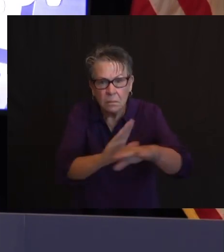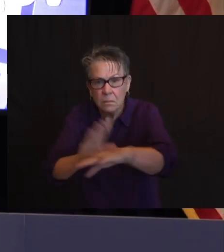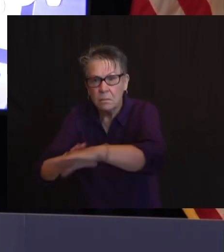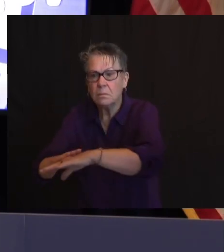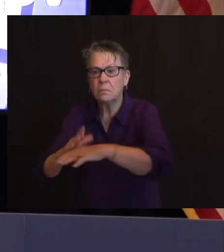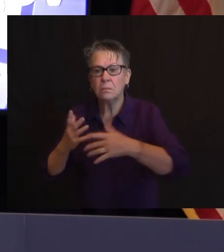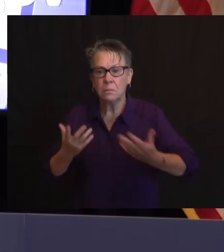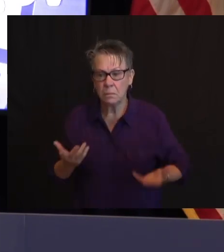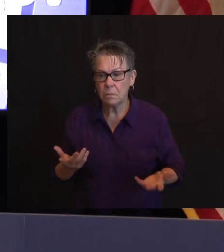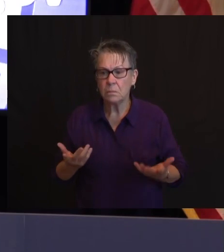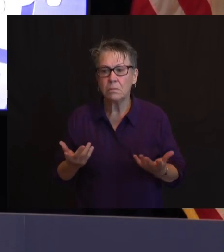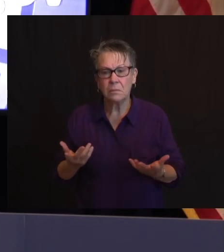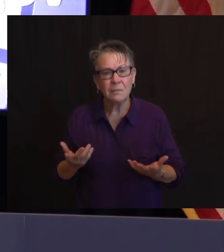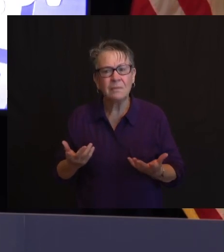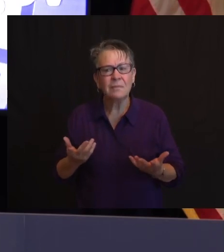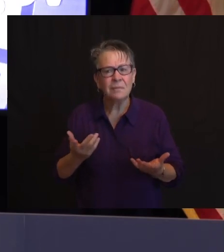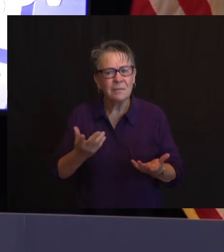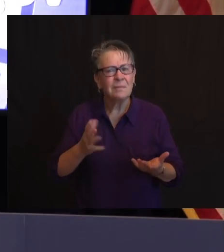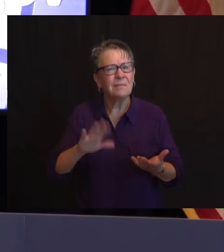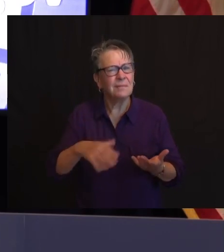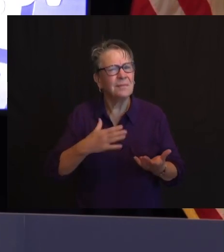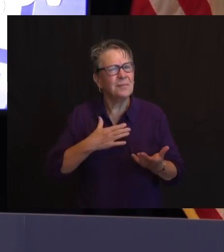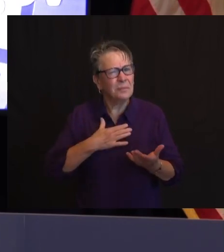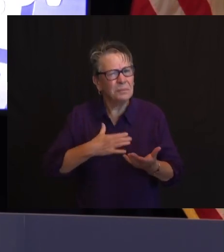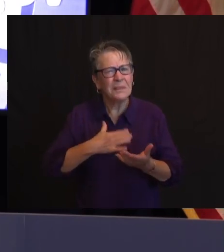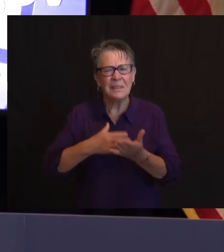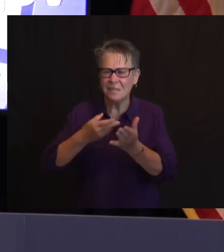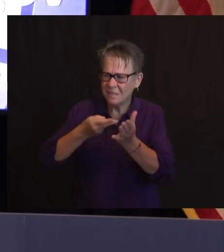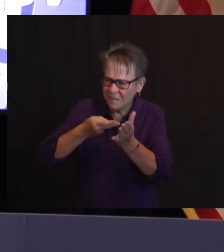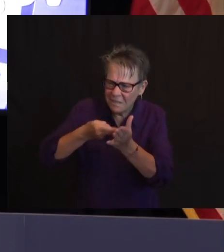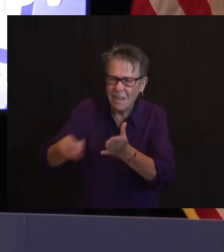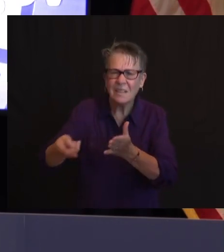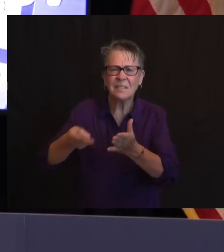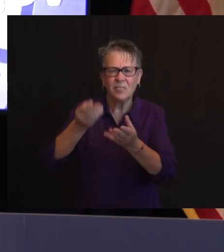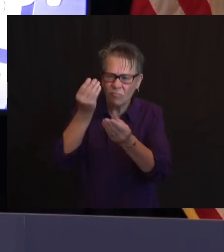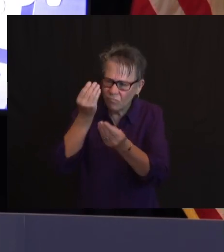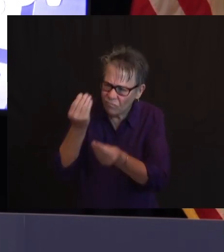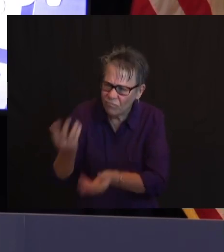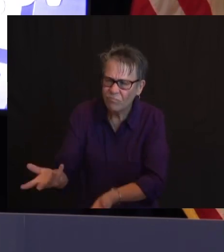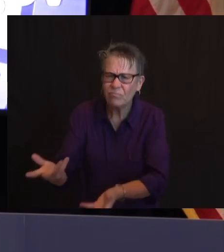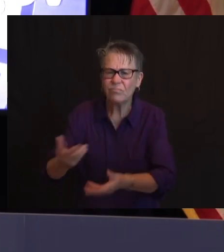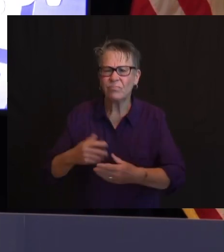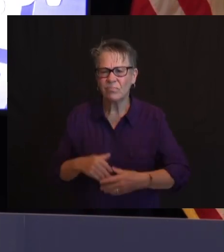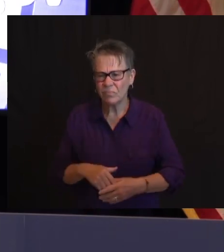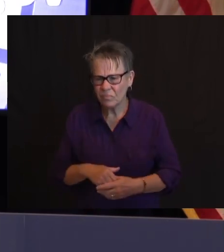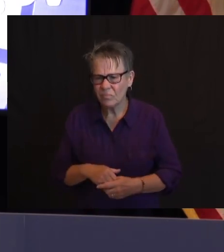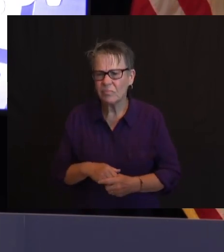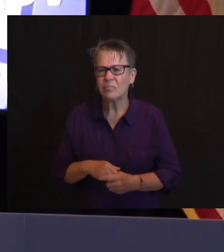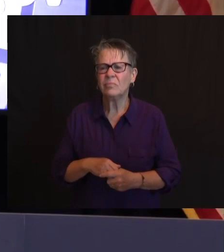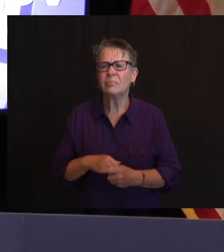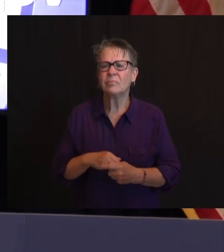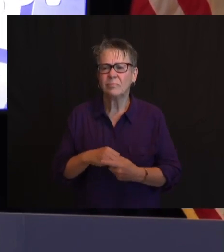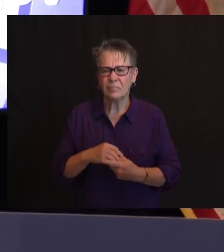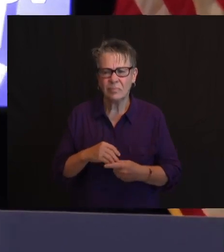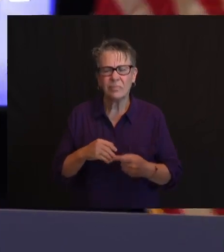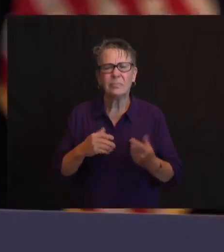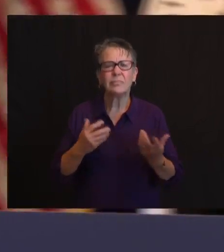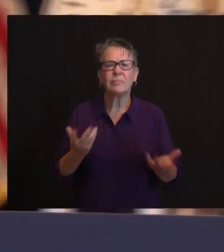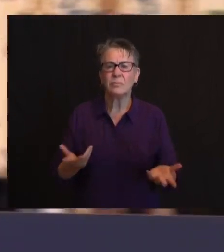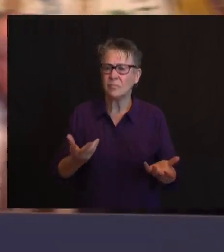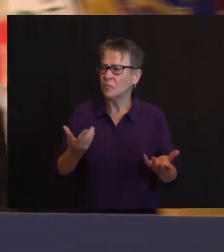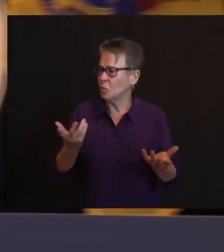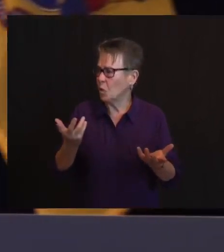these questions and share with the public to a greater degree of certainty what type of transmission we're seeing. It's a great point. It's a